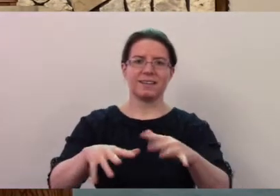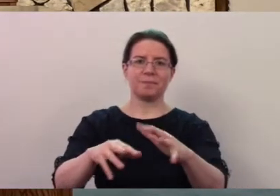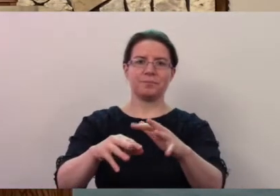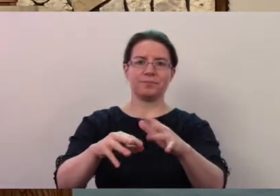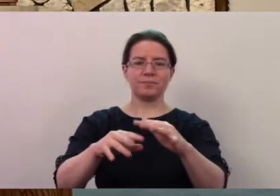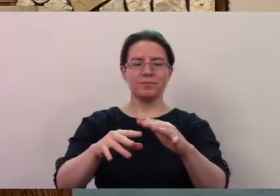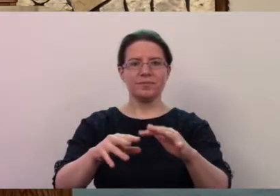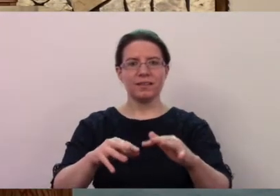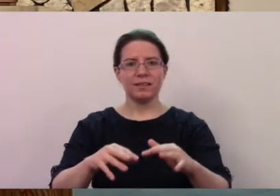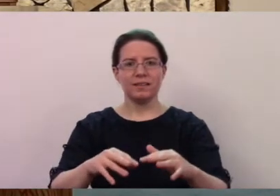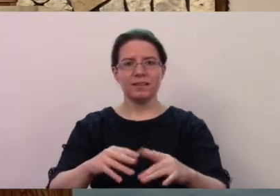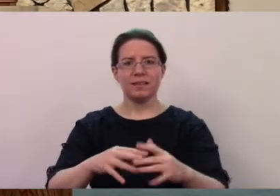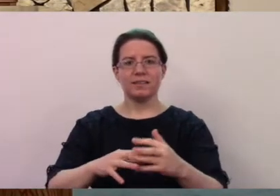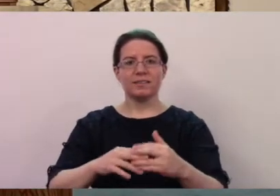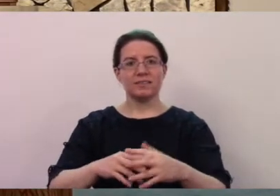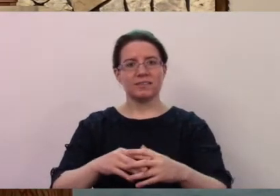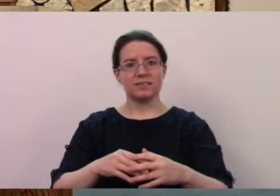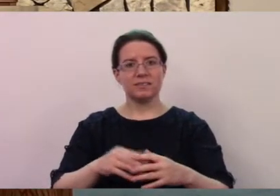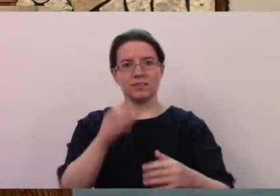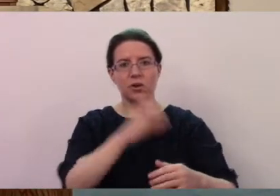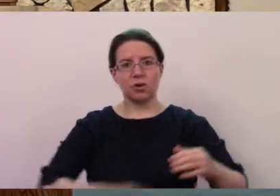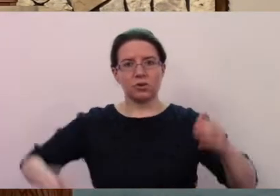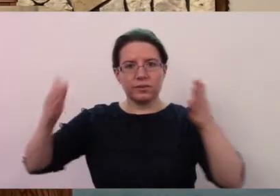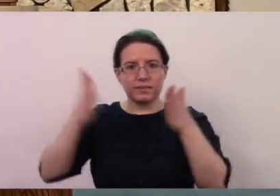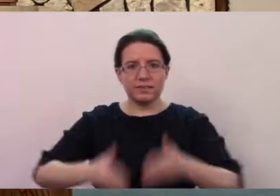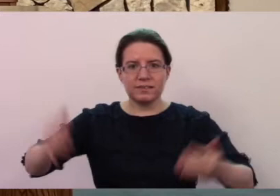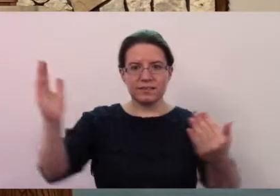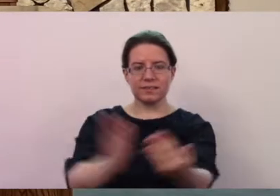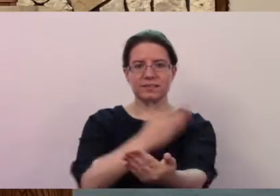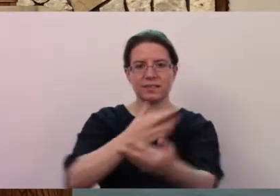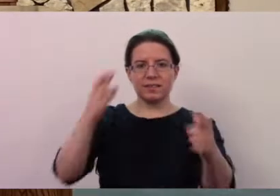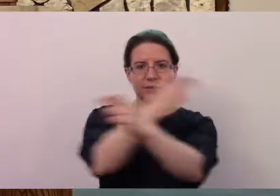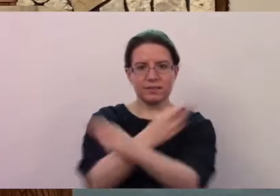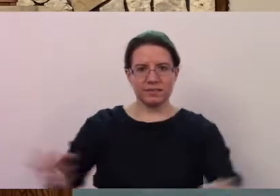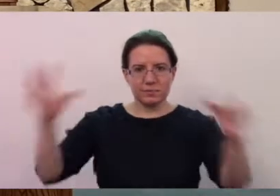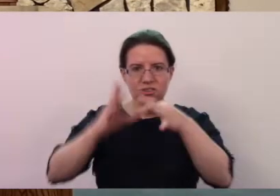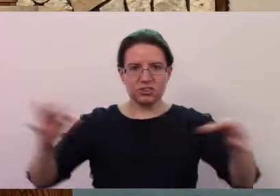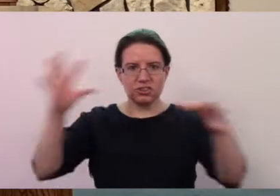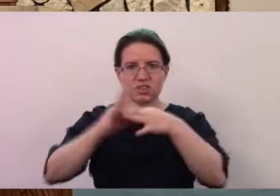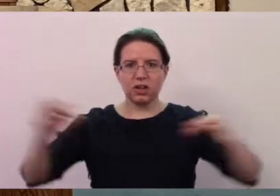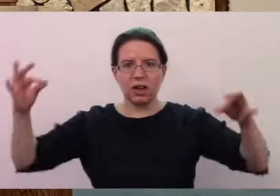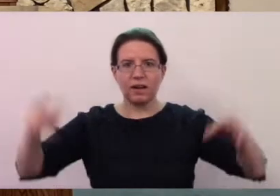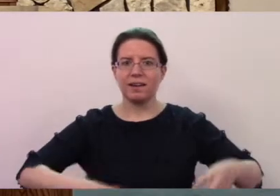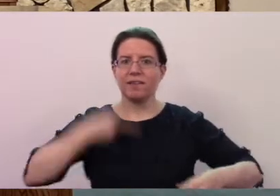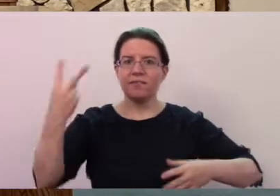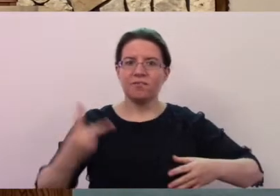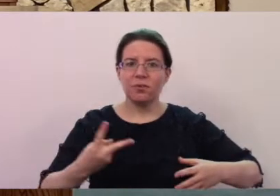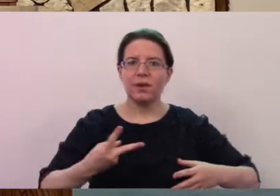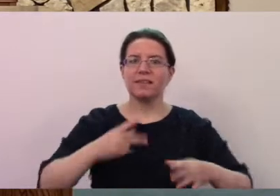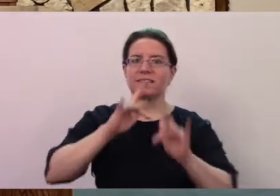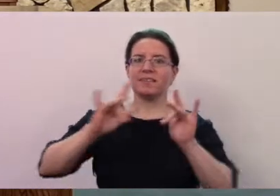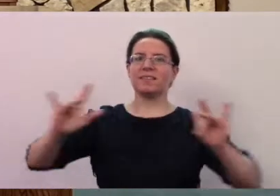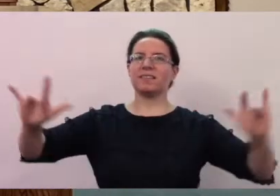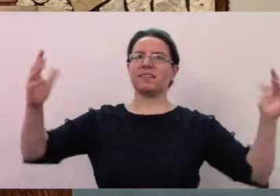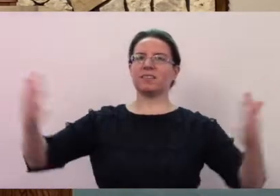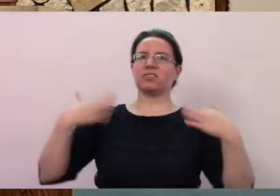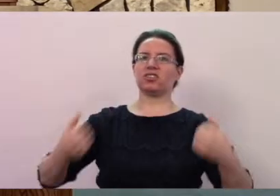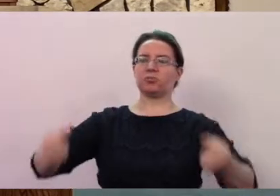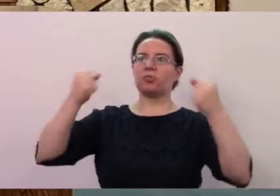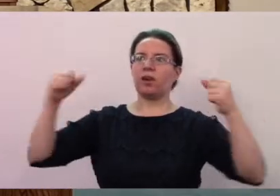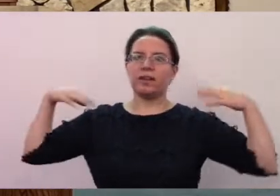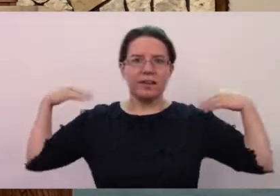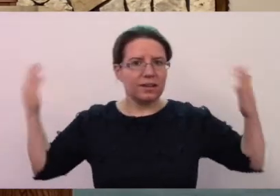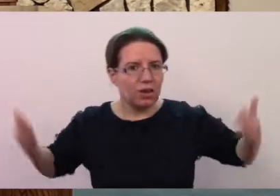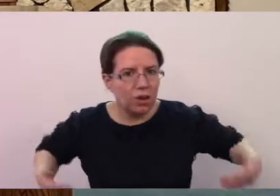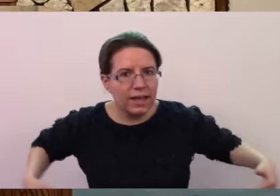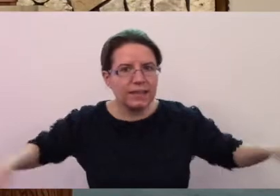in. Saints will sing redemption's story with their voices clear and strong. Then the angels will